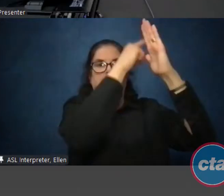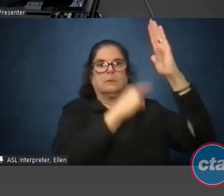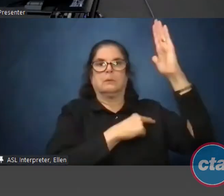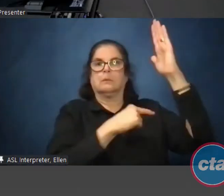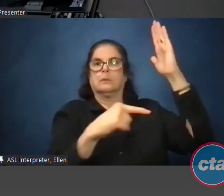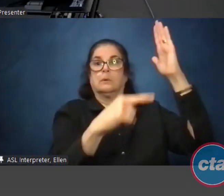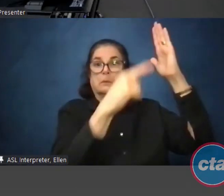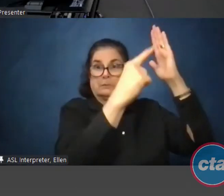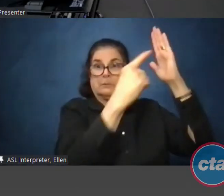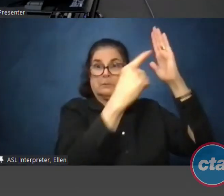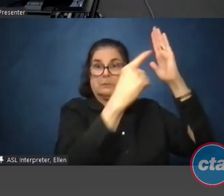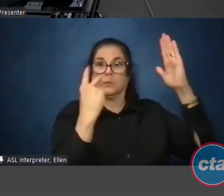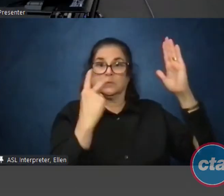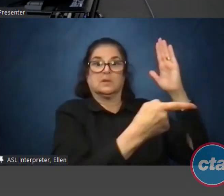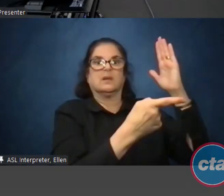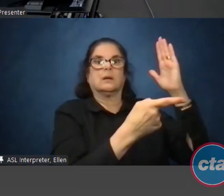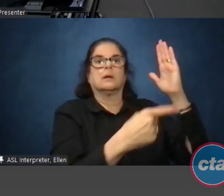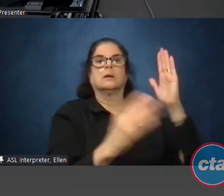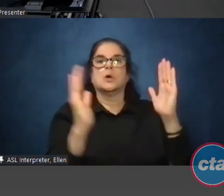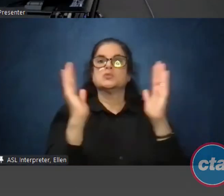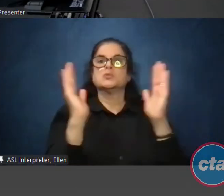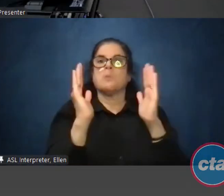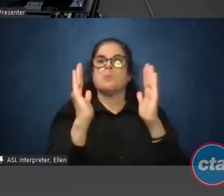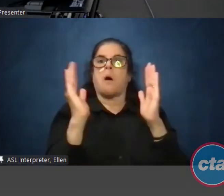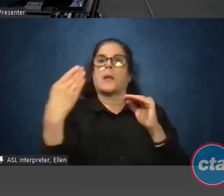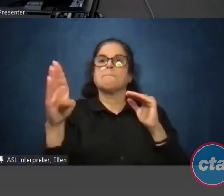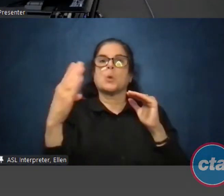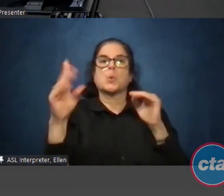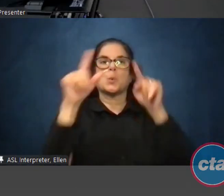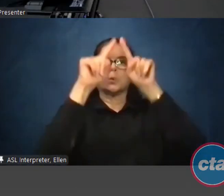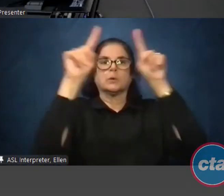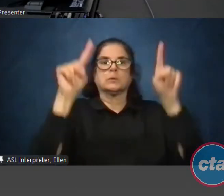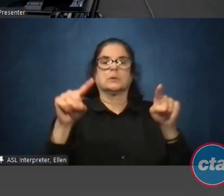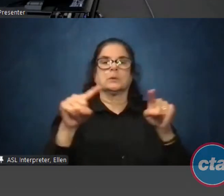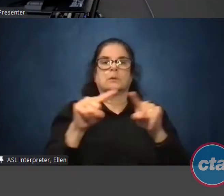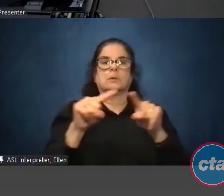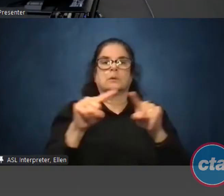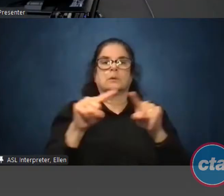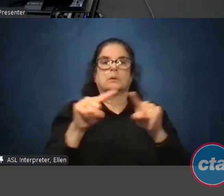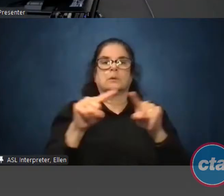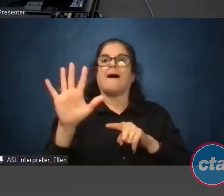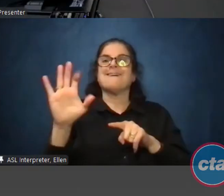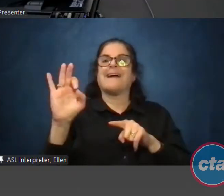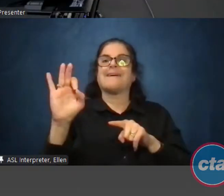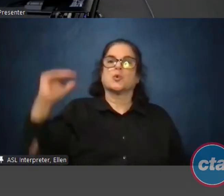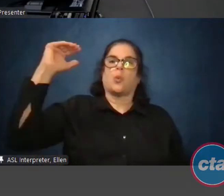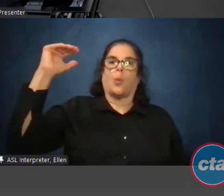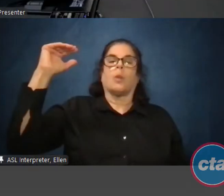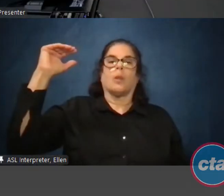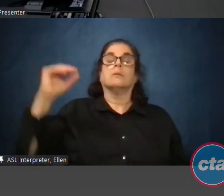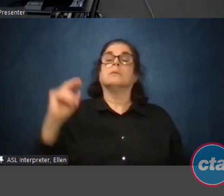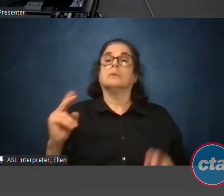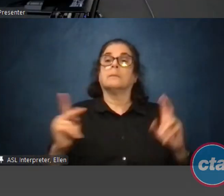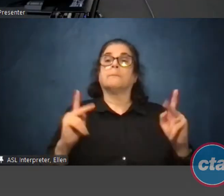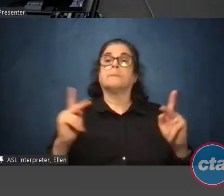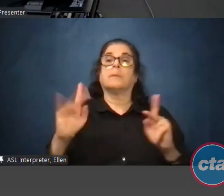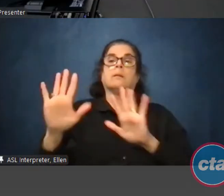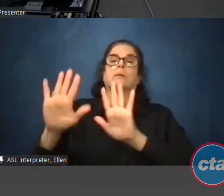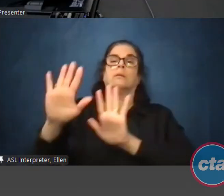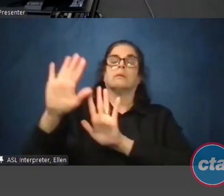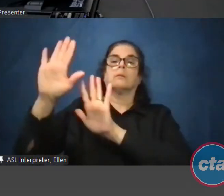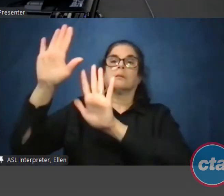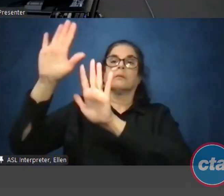They're small blue signs that are mounted at a 5-foot height so that folks can,